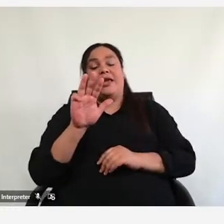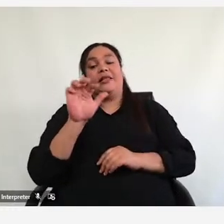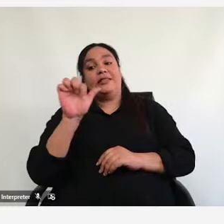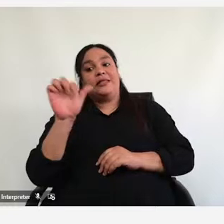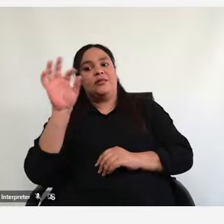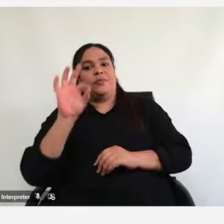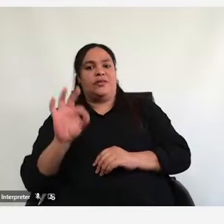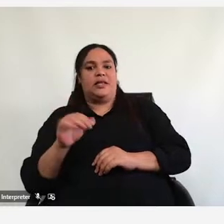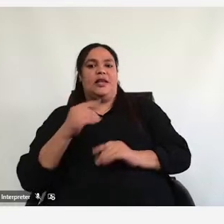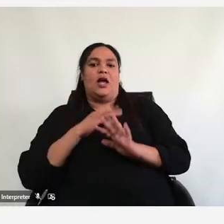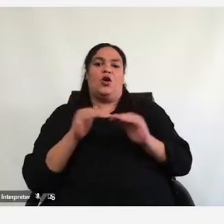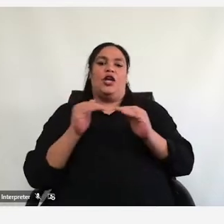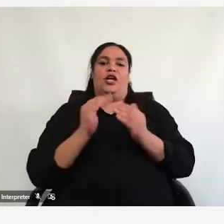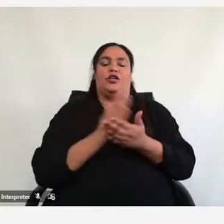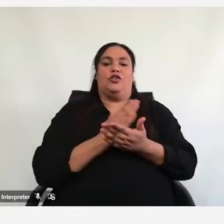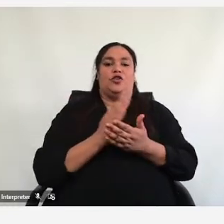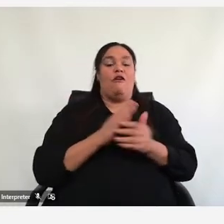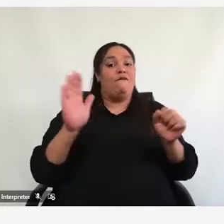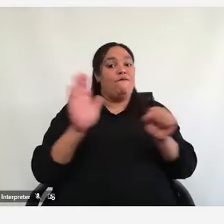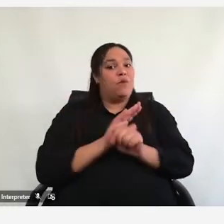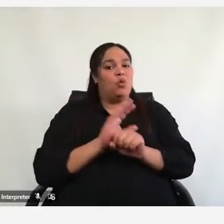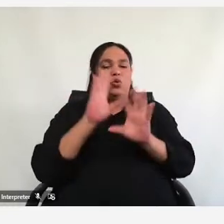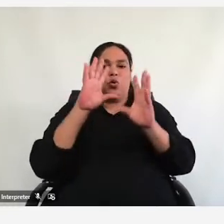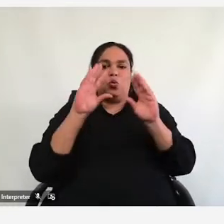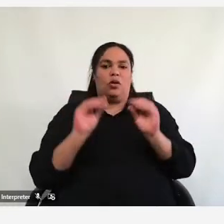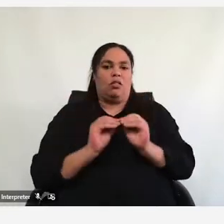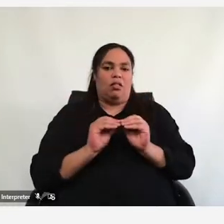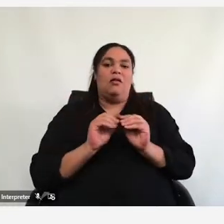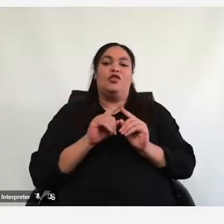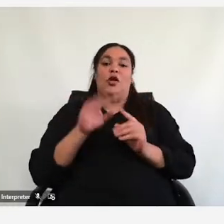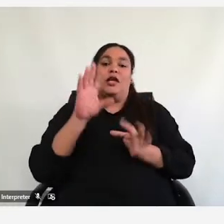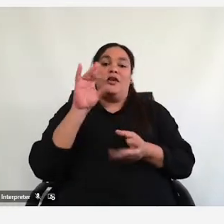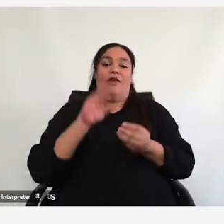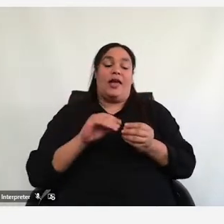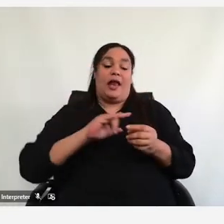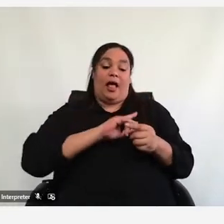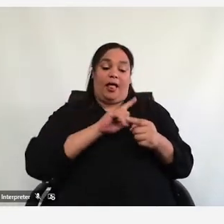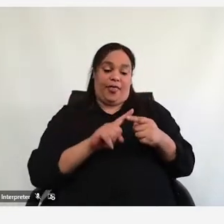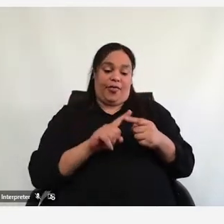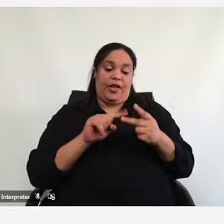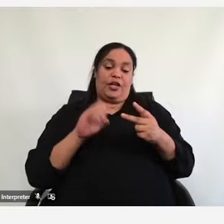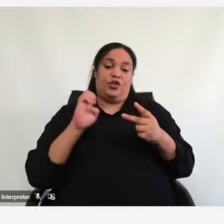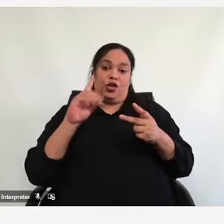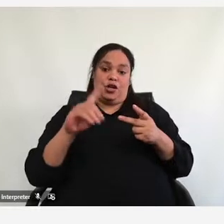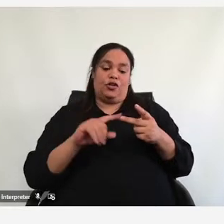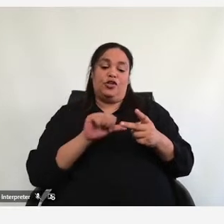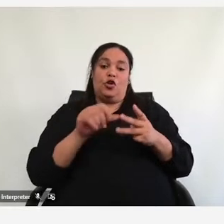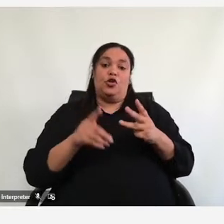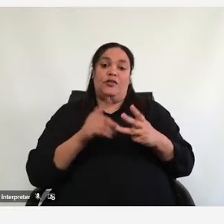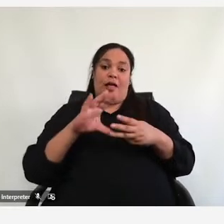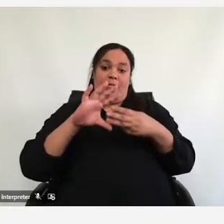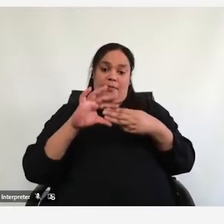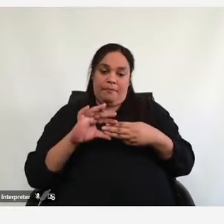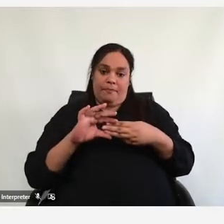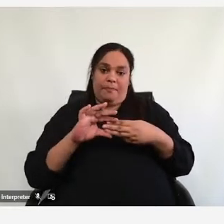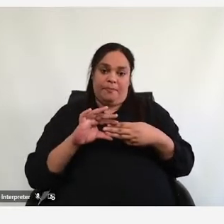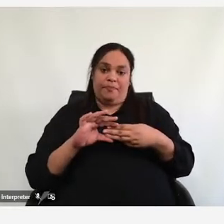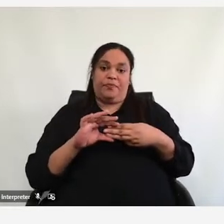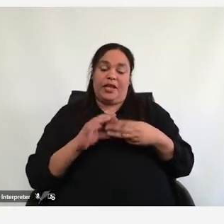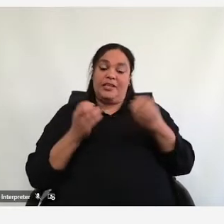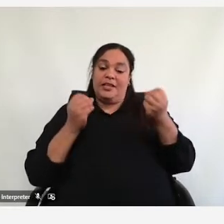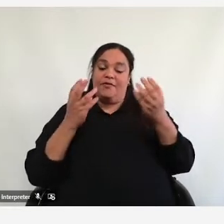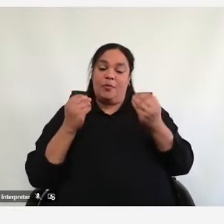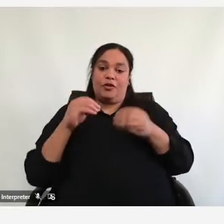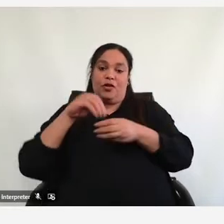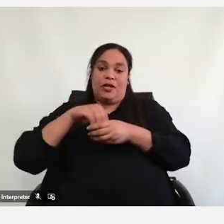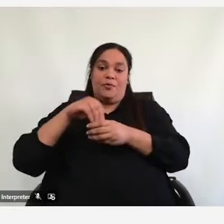3.96% of our equitable share, of our full total equitable share. So if you add health and education and social development as data inputs